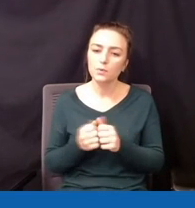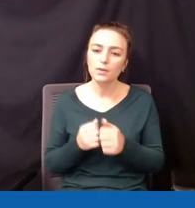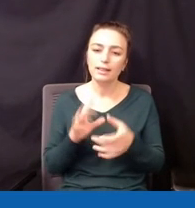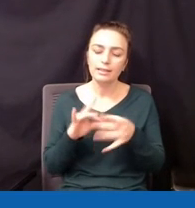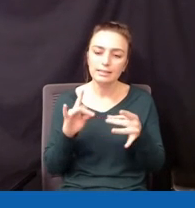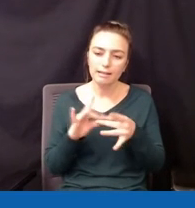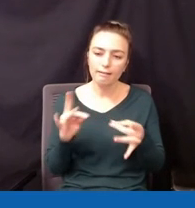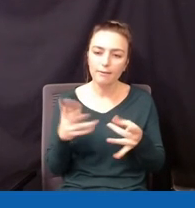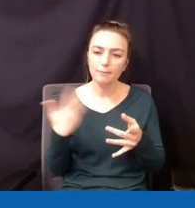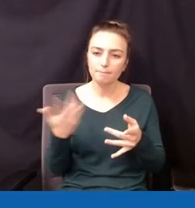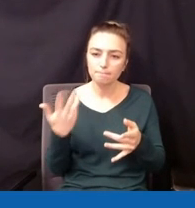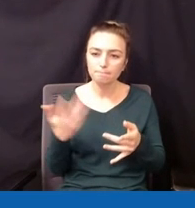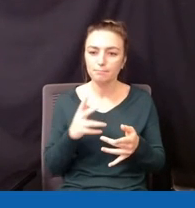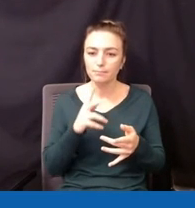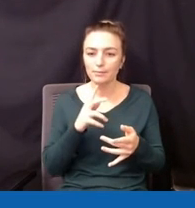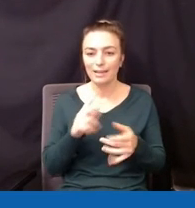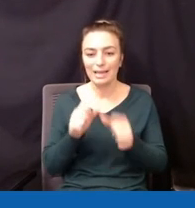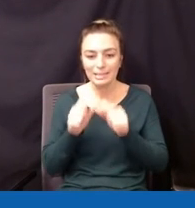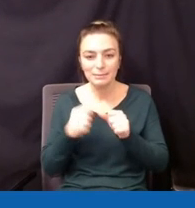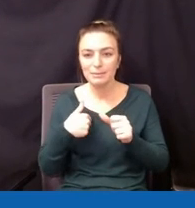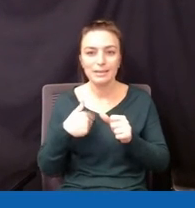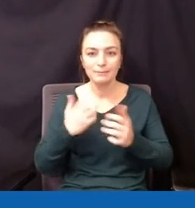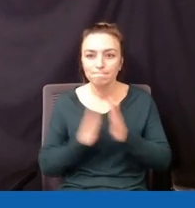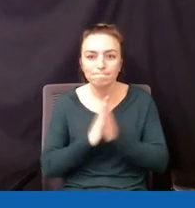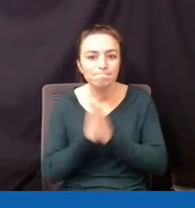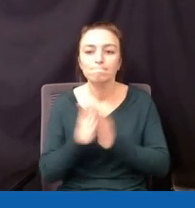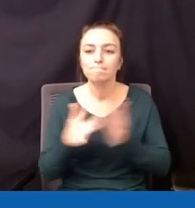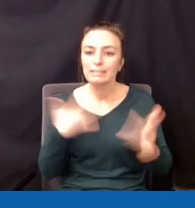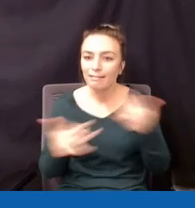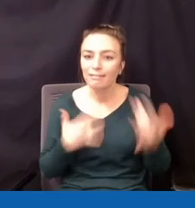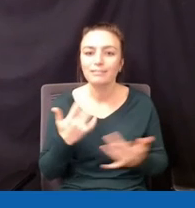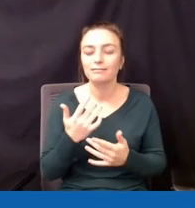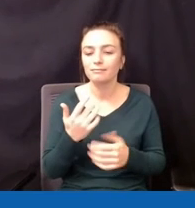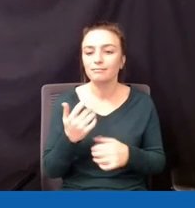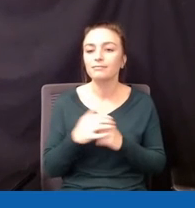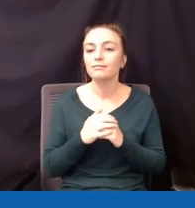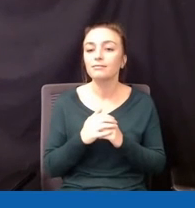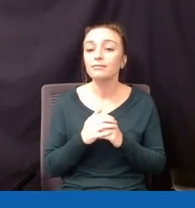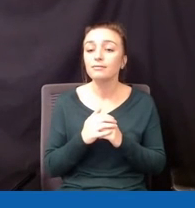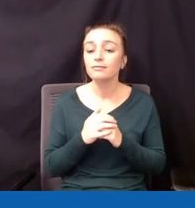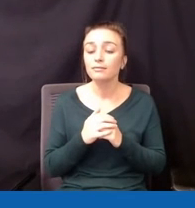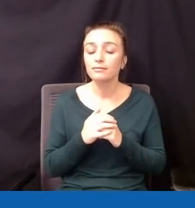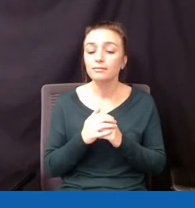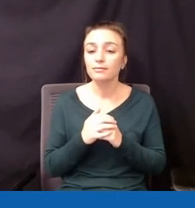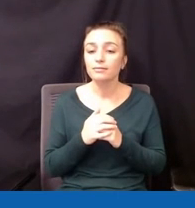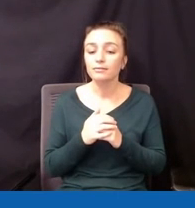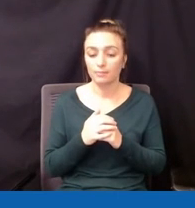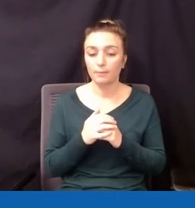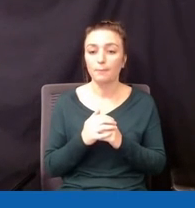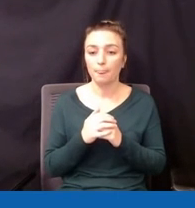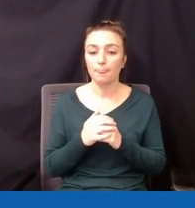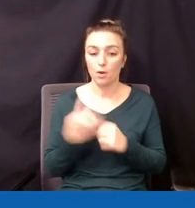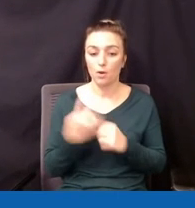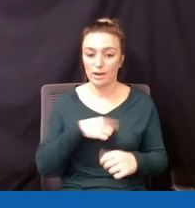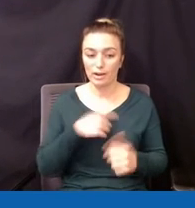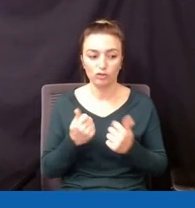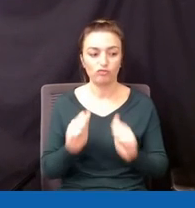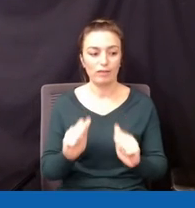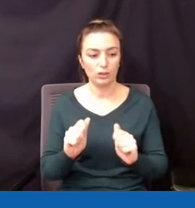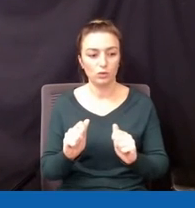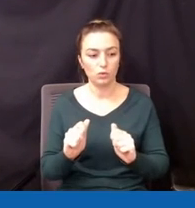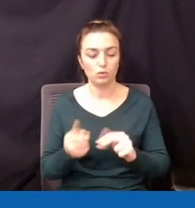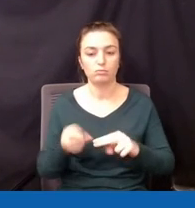it keeps me awake day and night with excitement. And that is our attempts to scale up these innovations